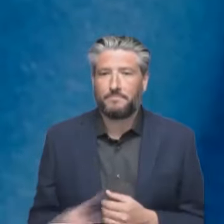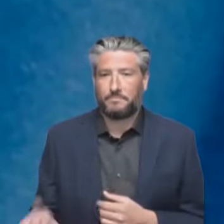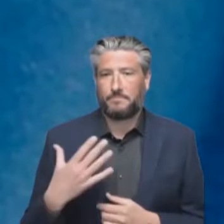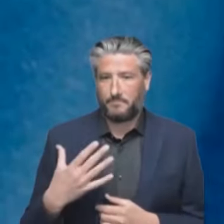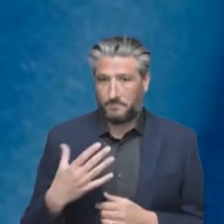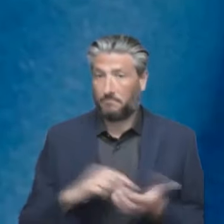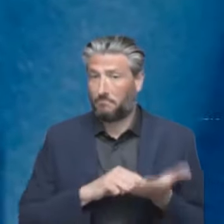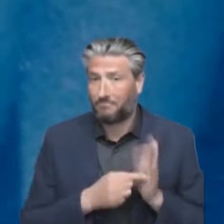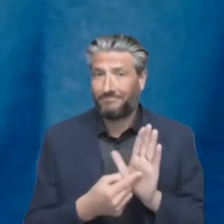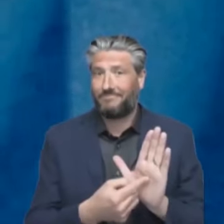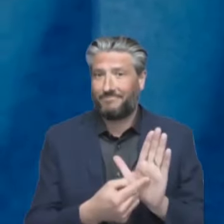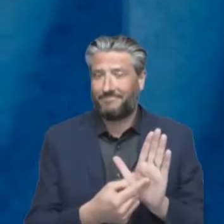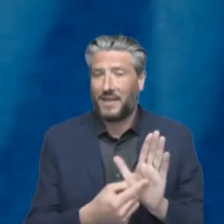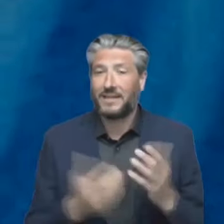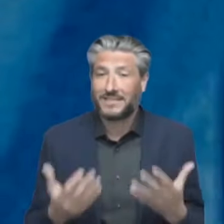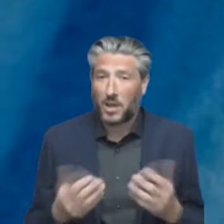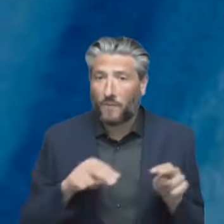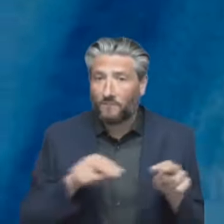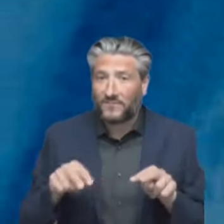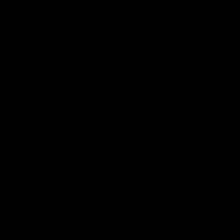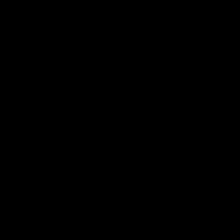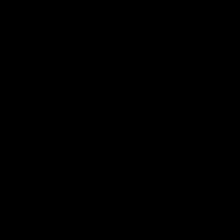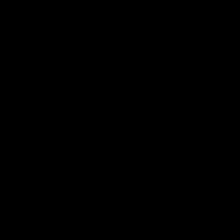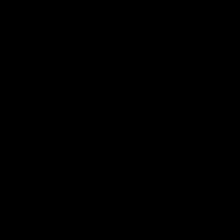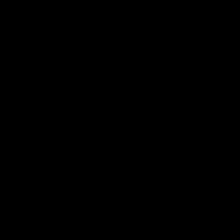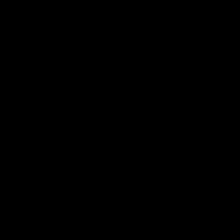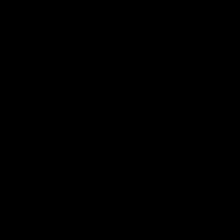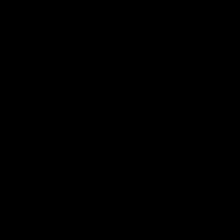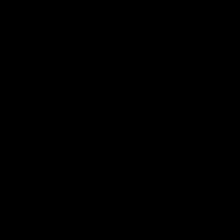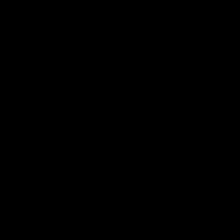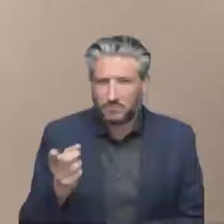video from a member of the Shareholders Consultative Committee.